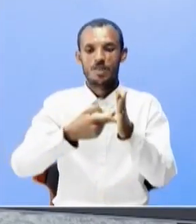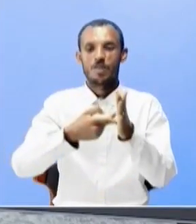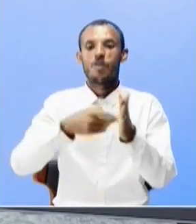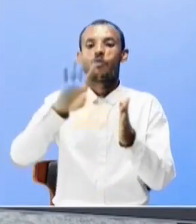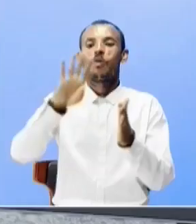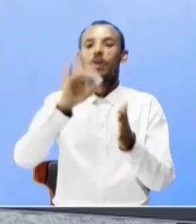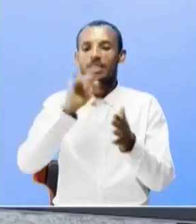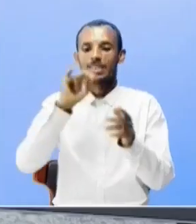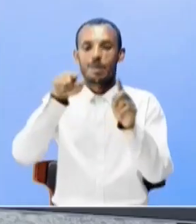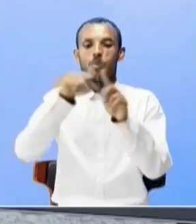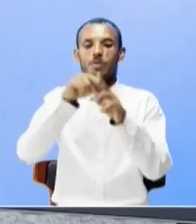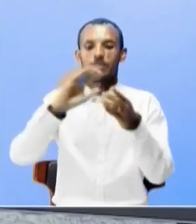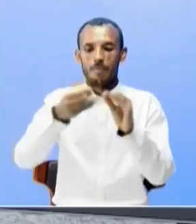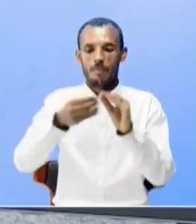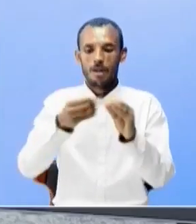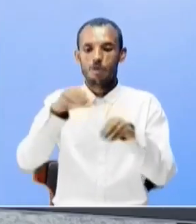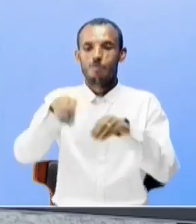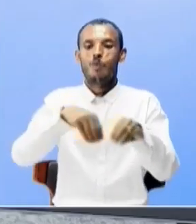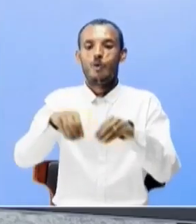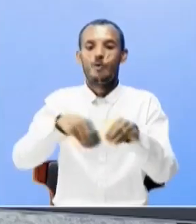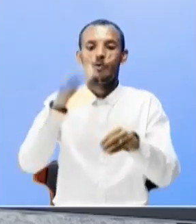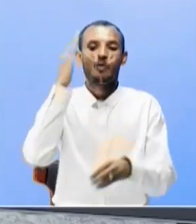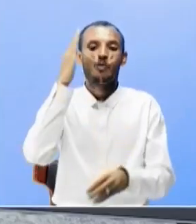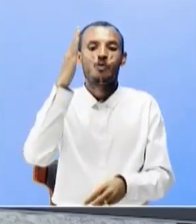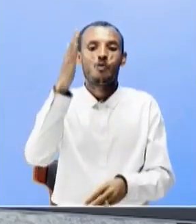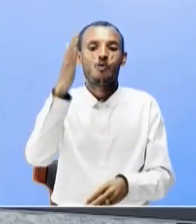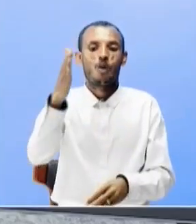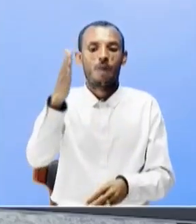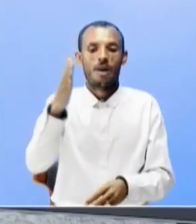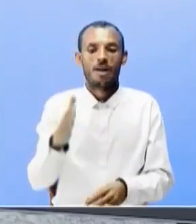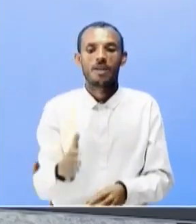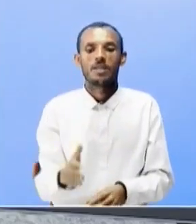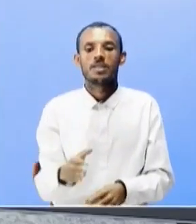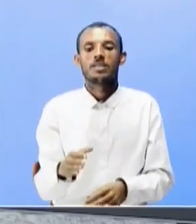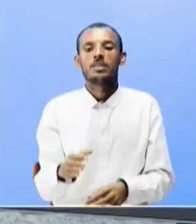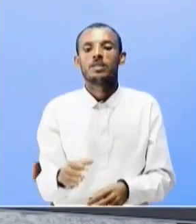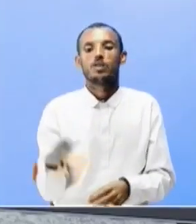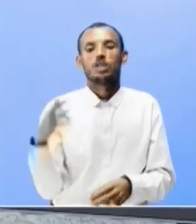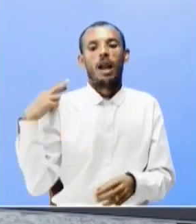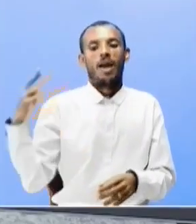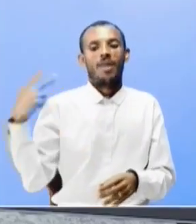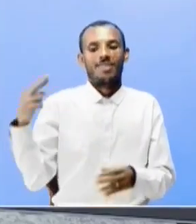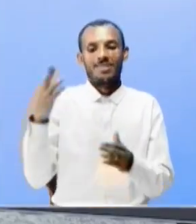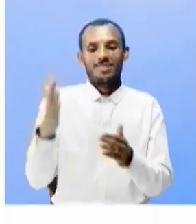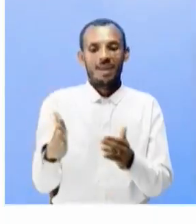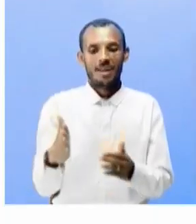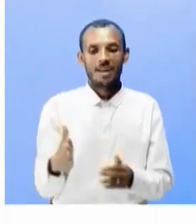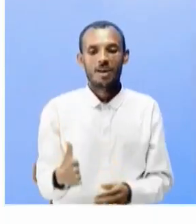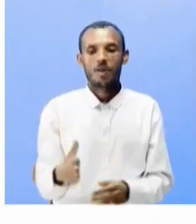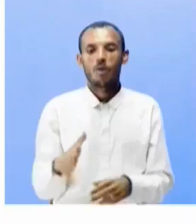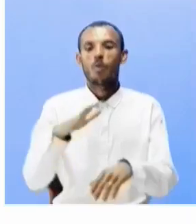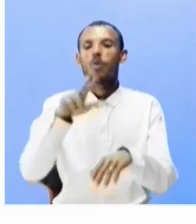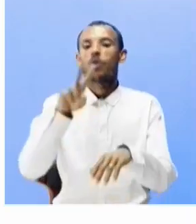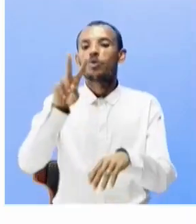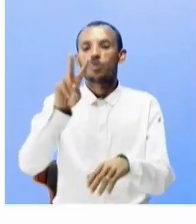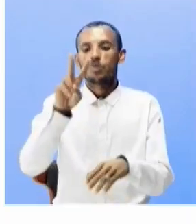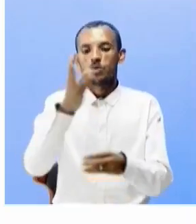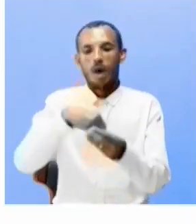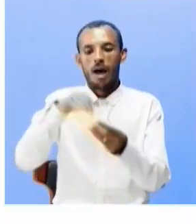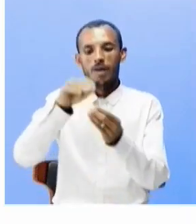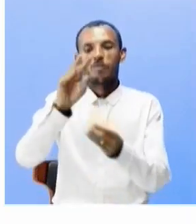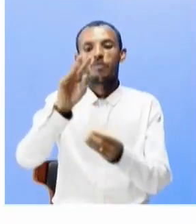4. So you move 4 units to the right. So on 2, you move 4 units.